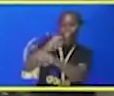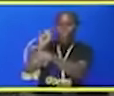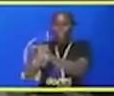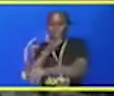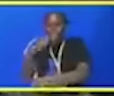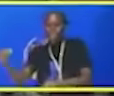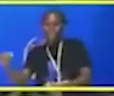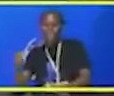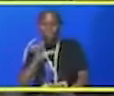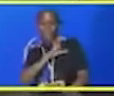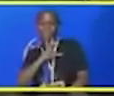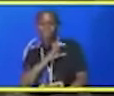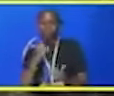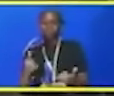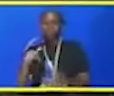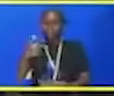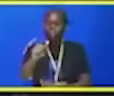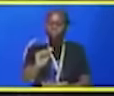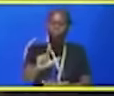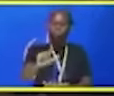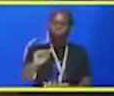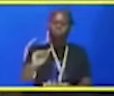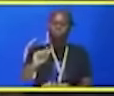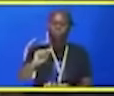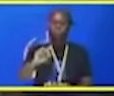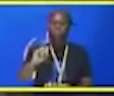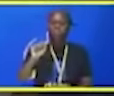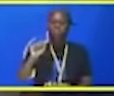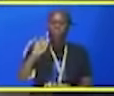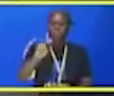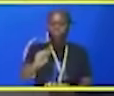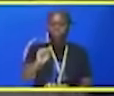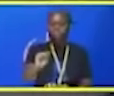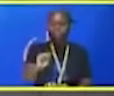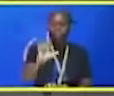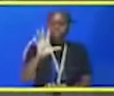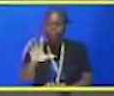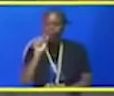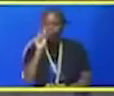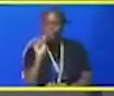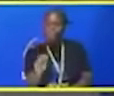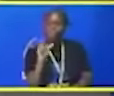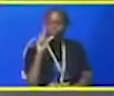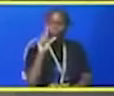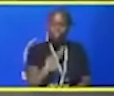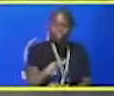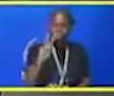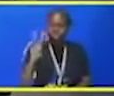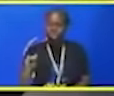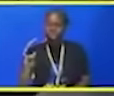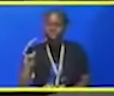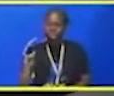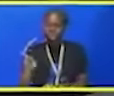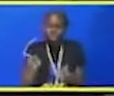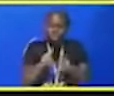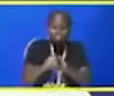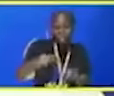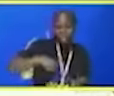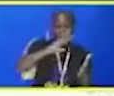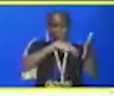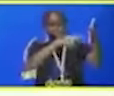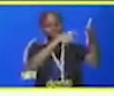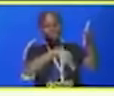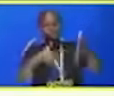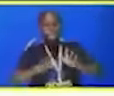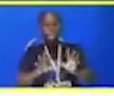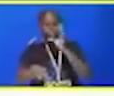us Galatians 5:22. I will be reading for you the various expressions of love. And as I read it, let the